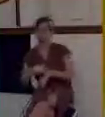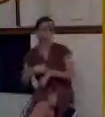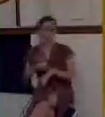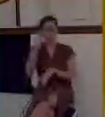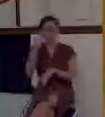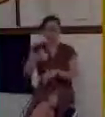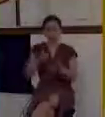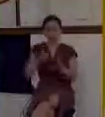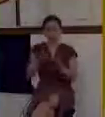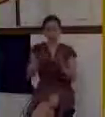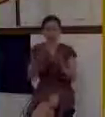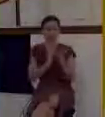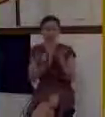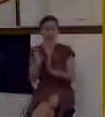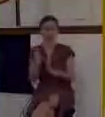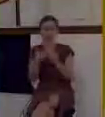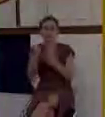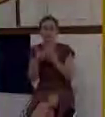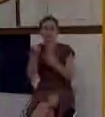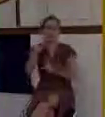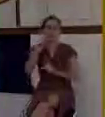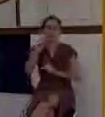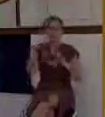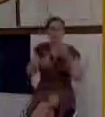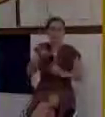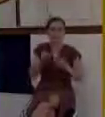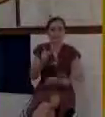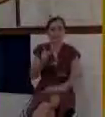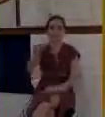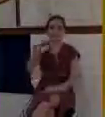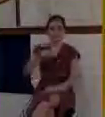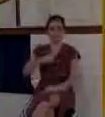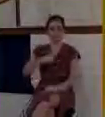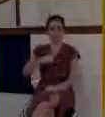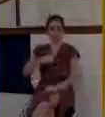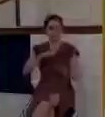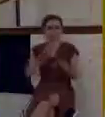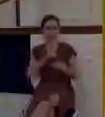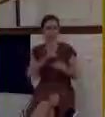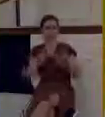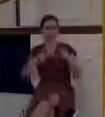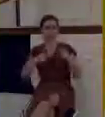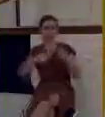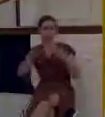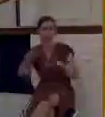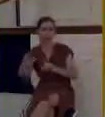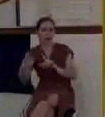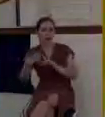worms. Because in the great day of my resurrection body will be